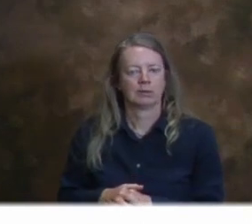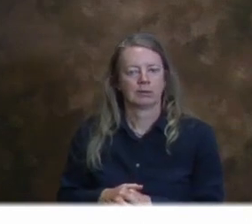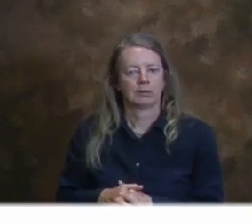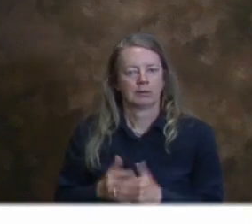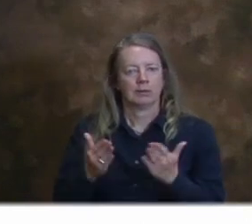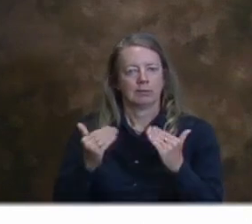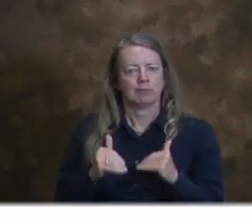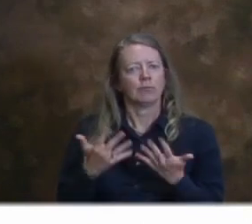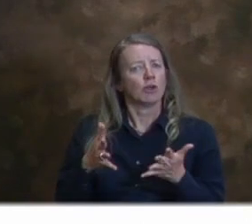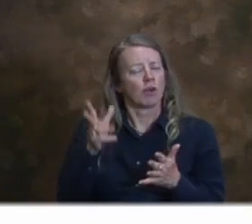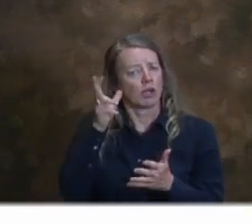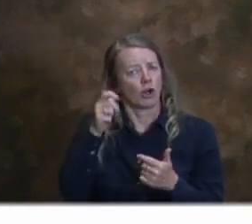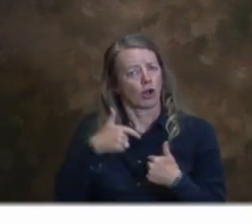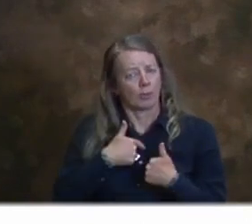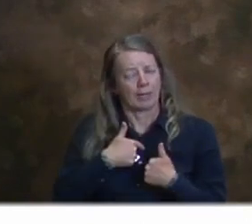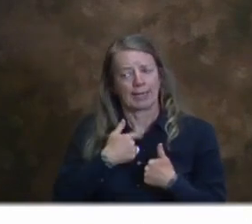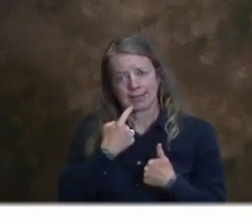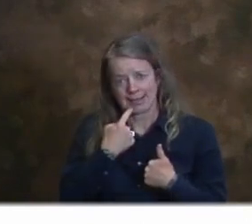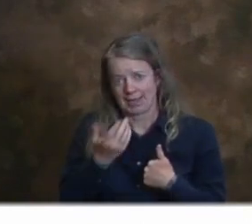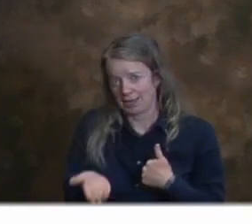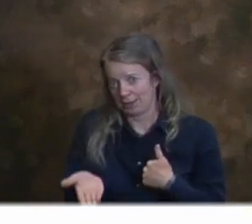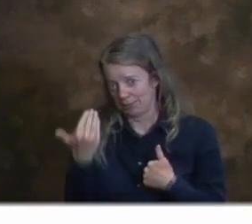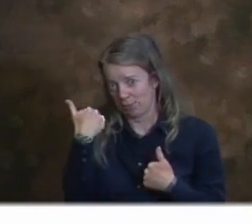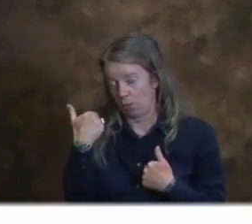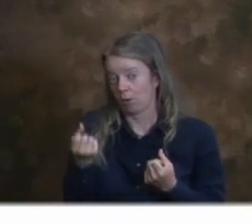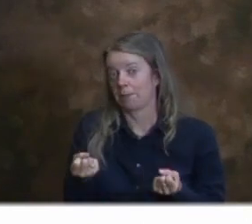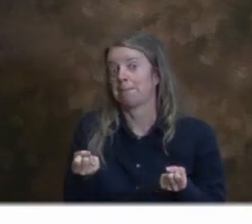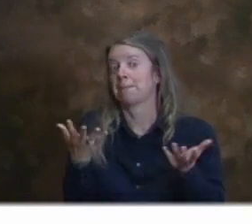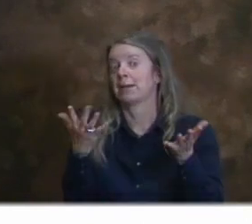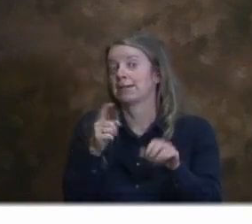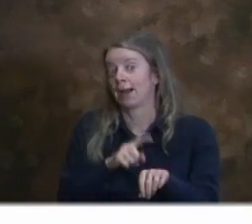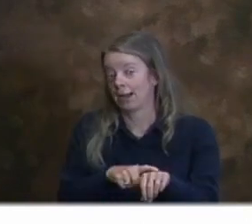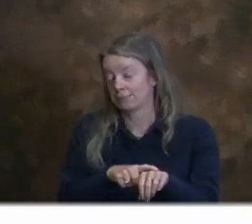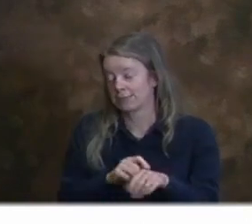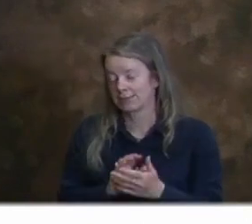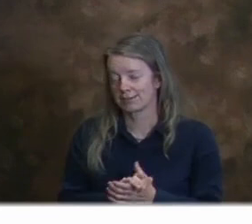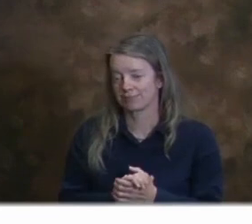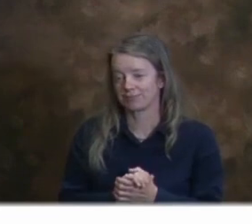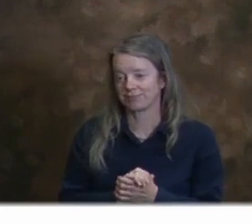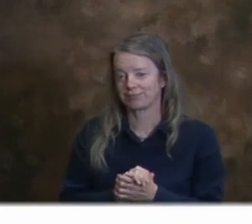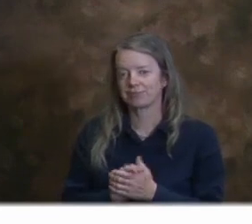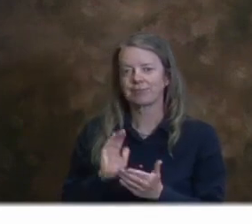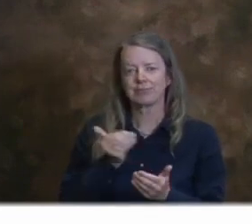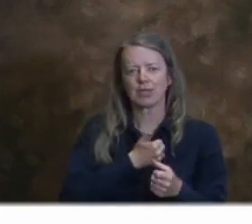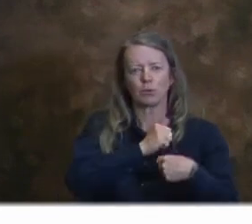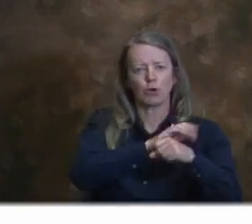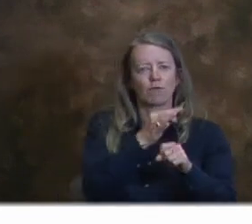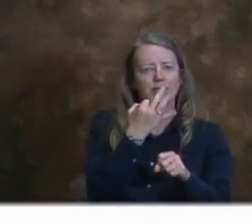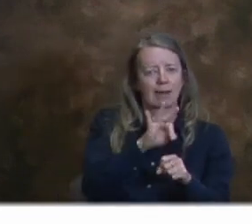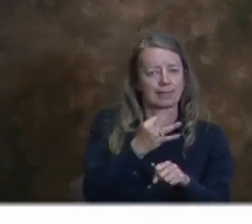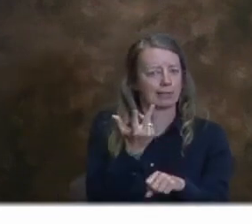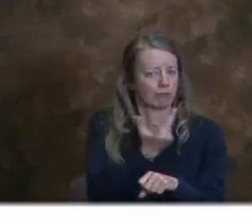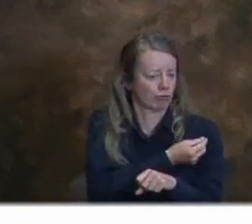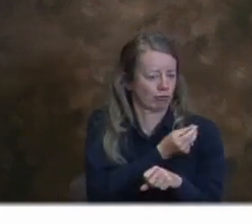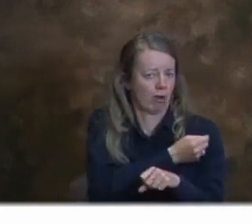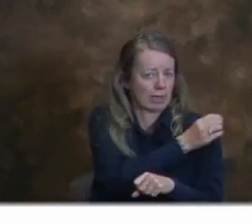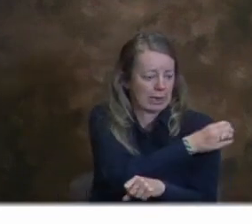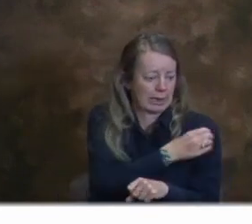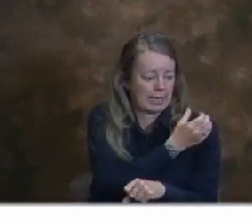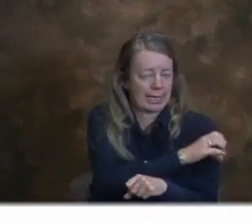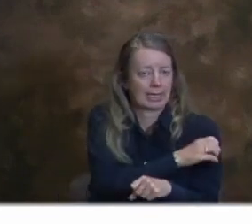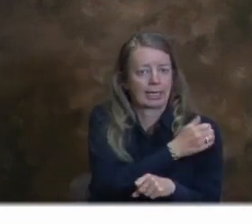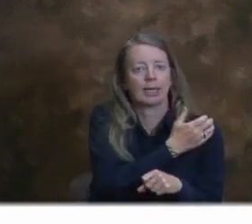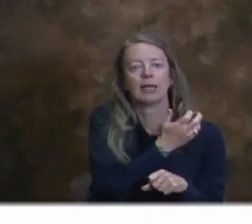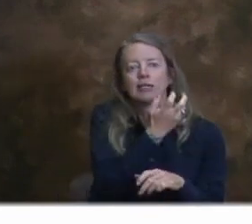You all have heard me say many times that we have moved our COVID-19 vaccination clinic into our